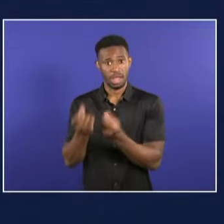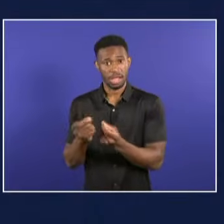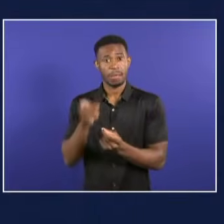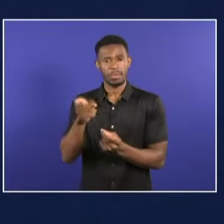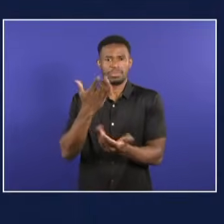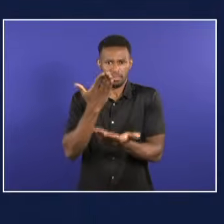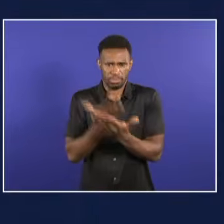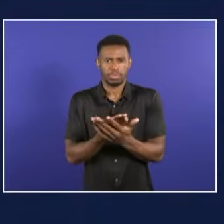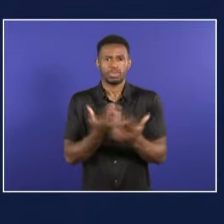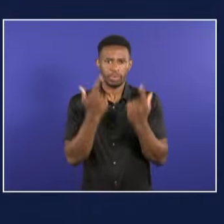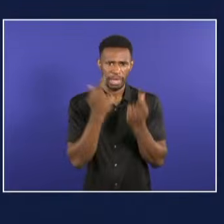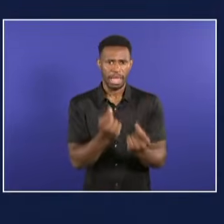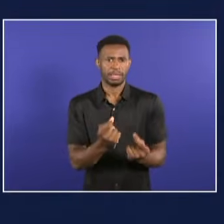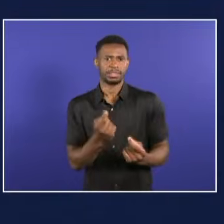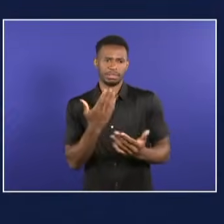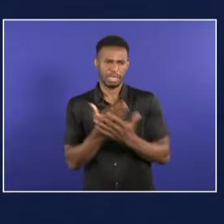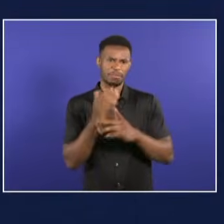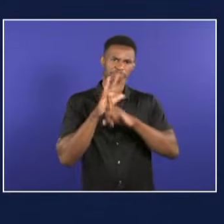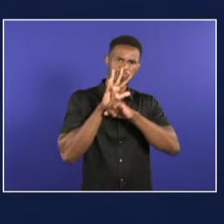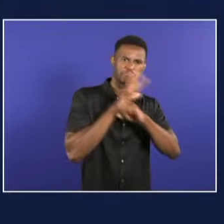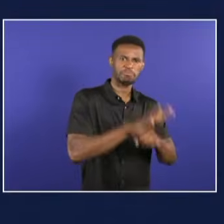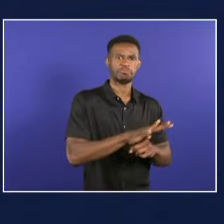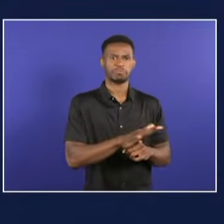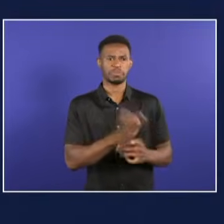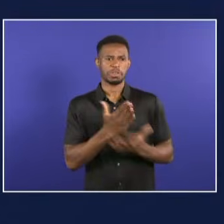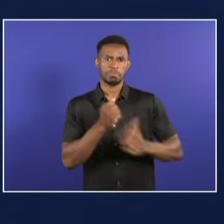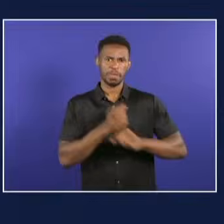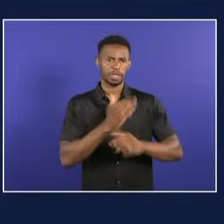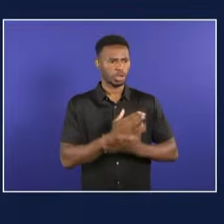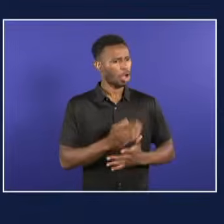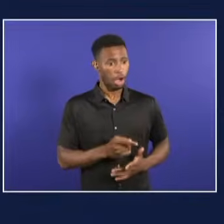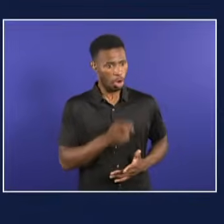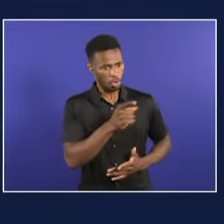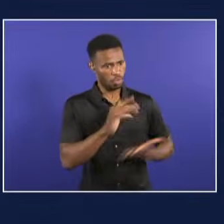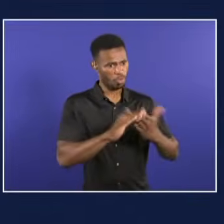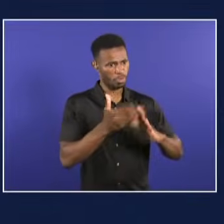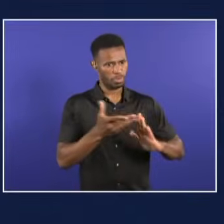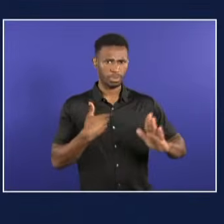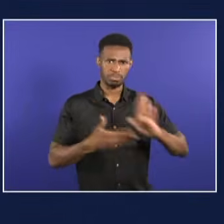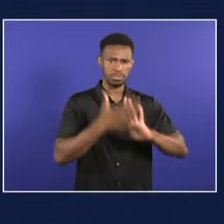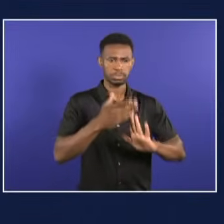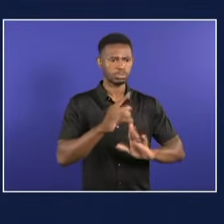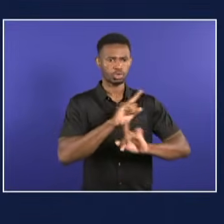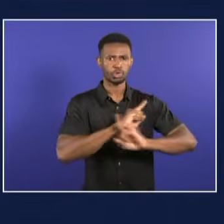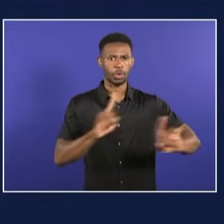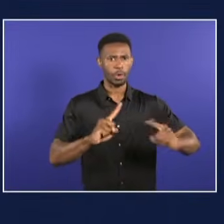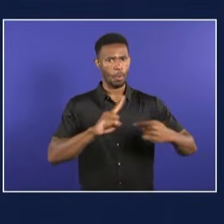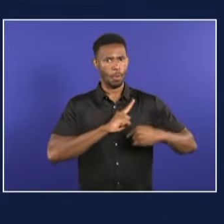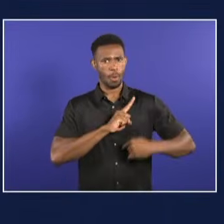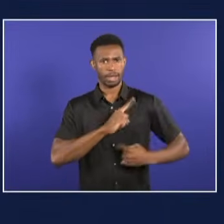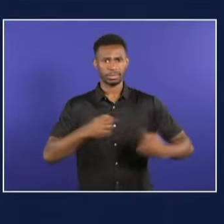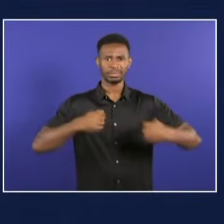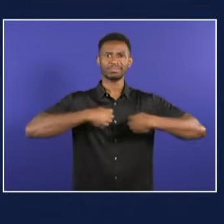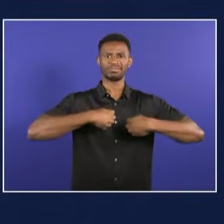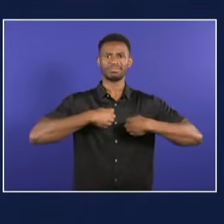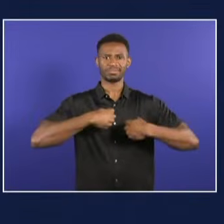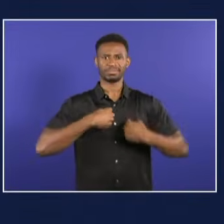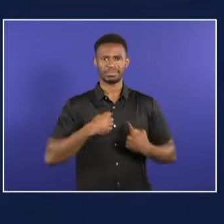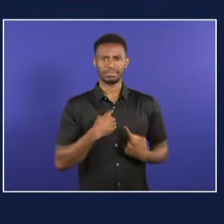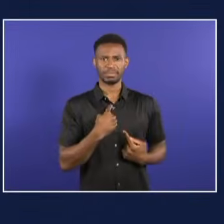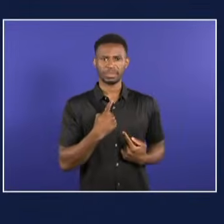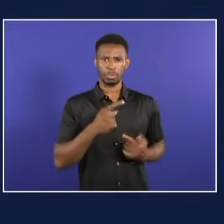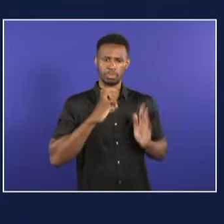economy can grow, no community can flourish, no democracy can thrive.